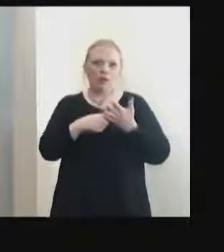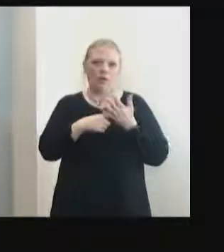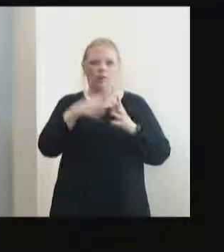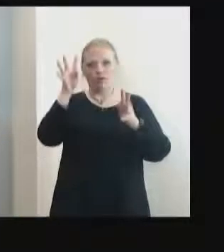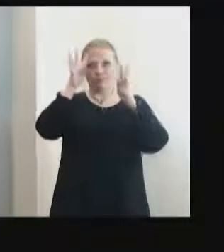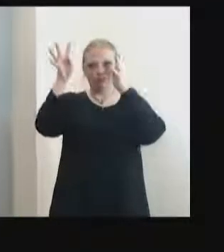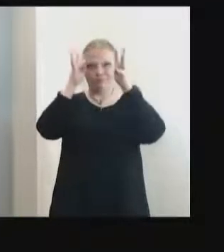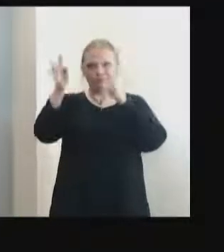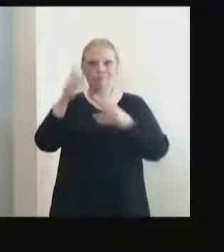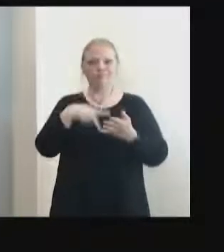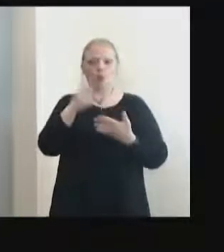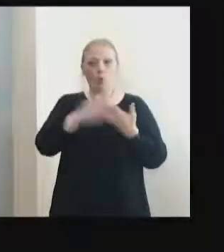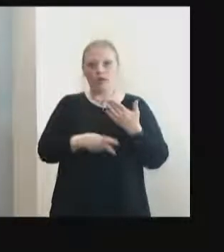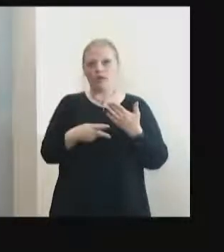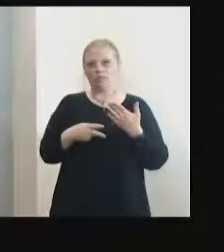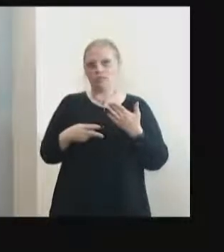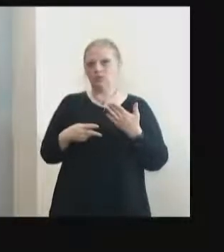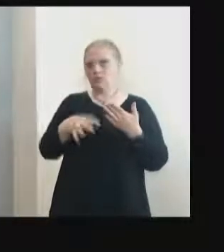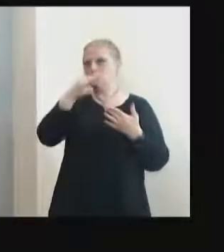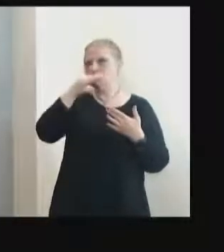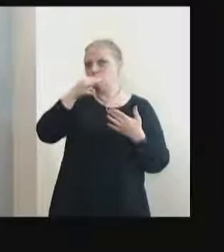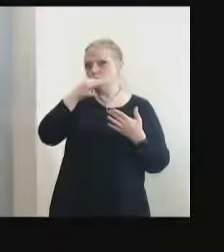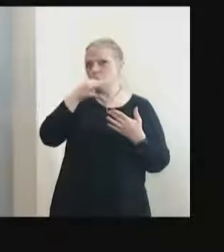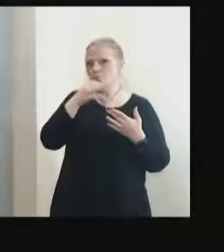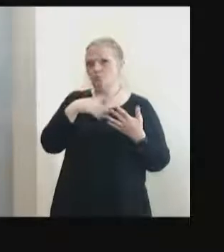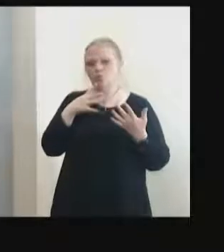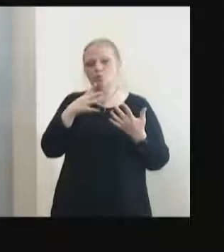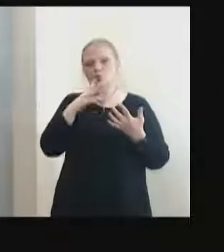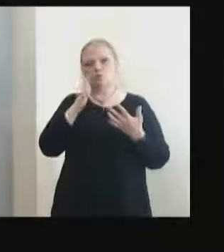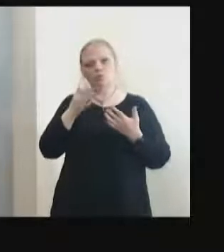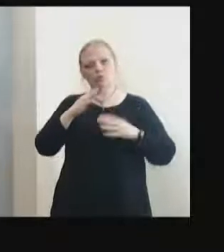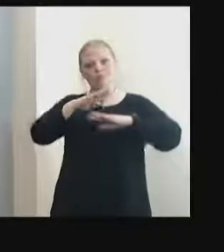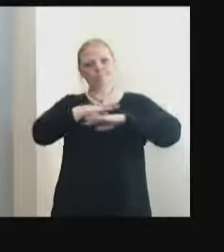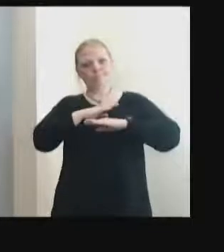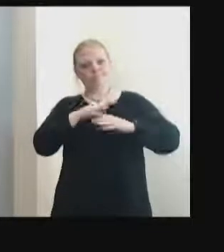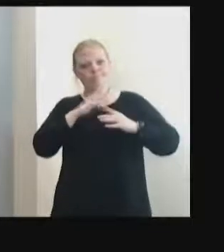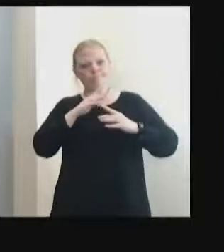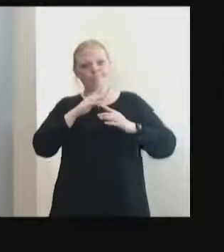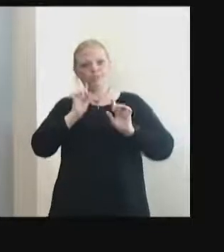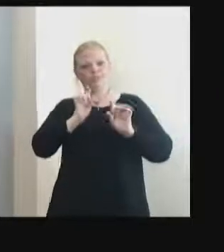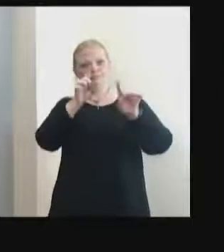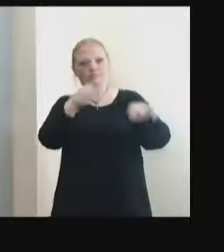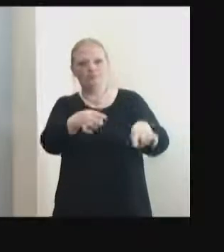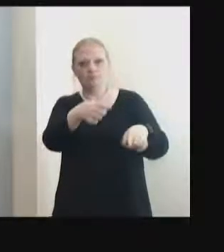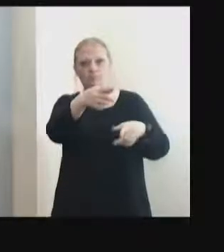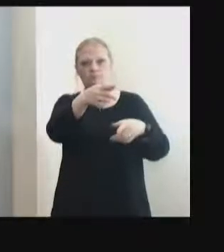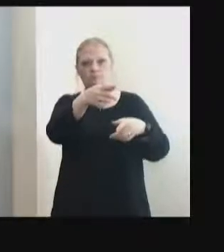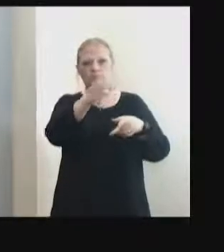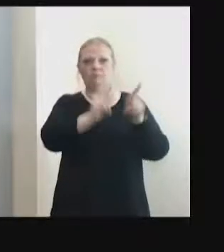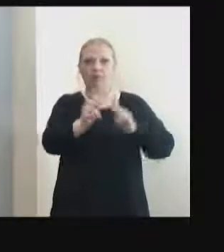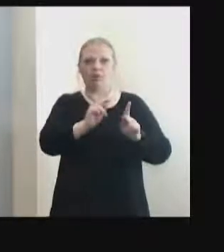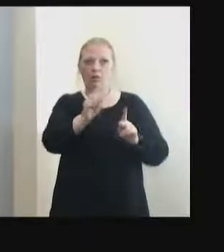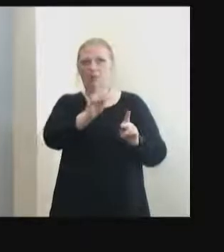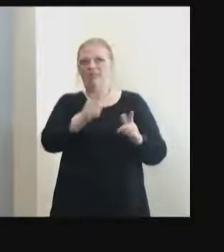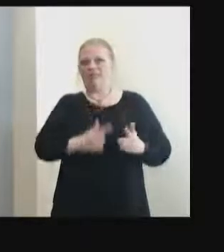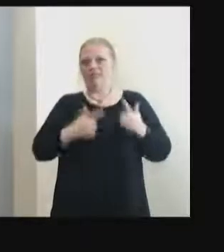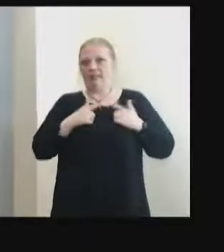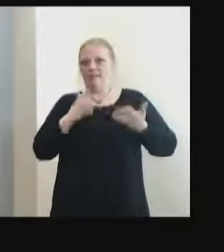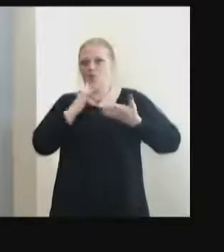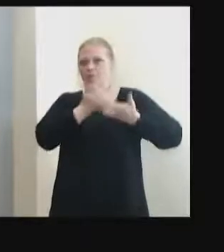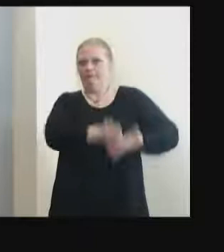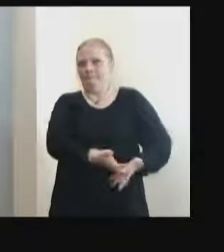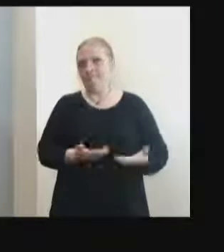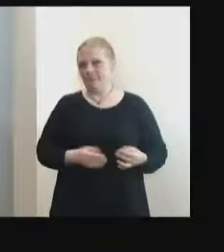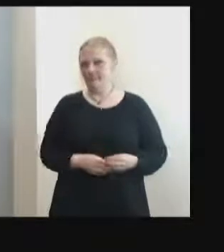innovative programs that we have coming up to meet people where they are. So we want to come to you and help vaccinate you. And